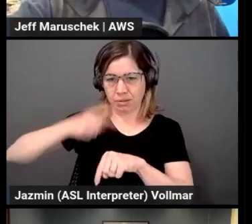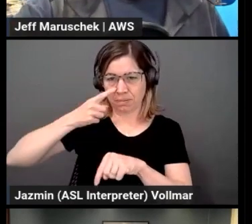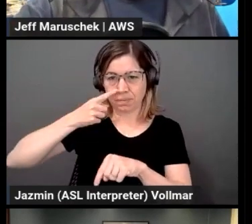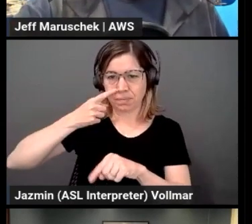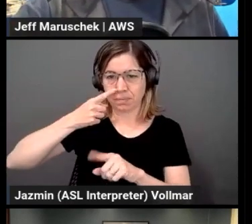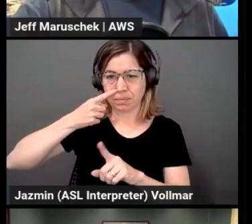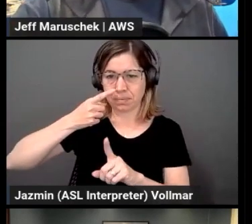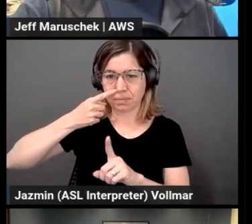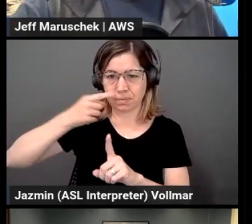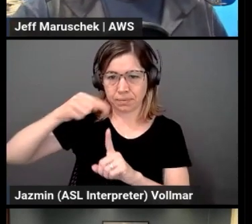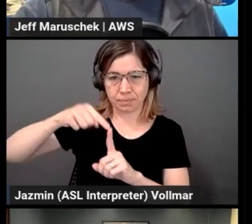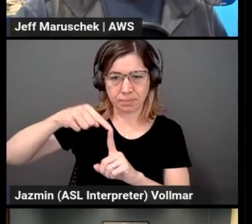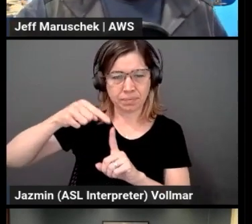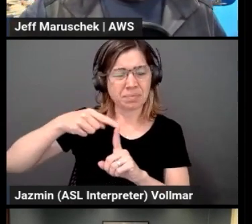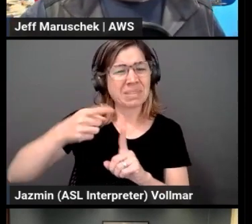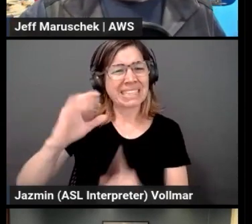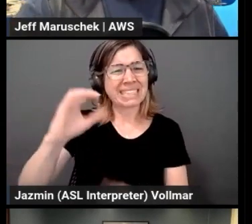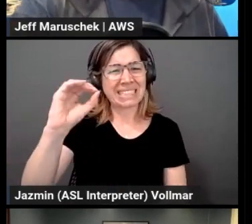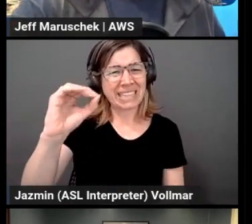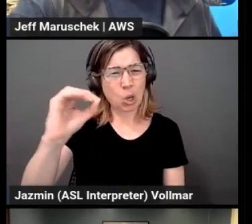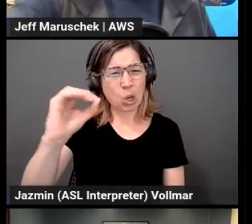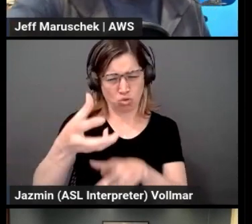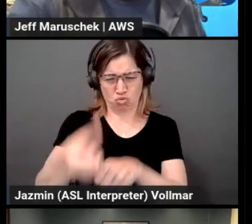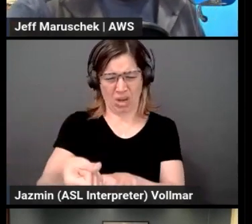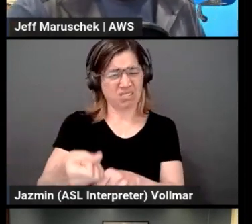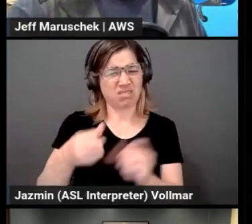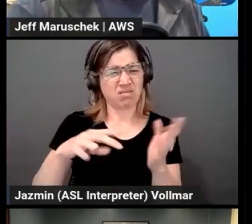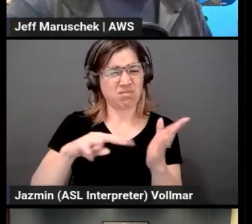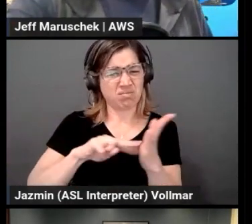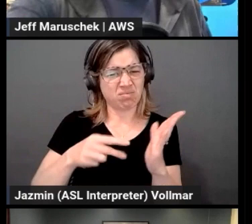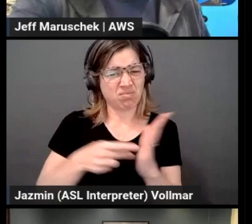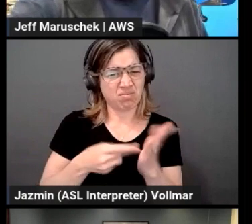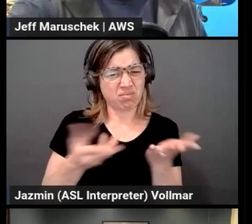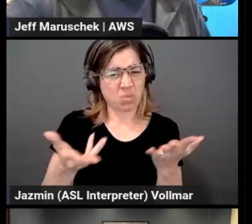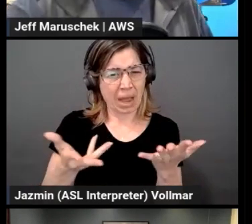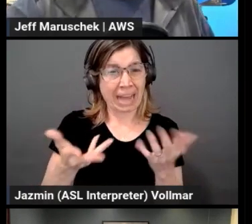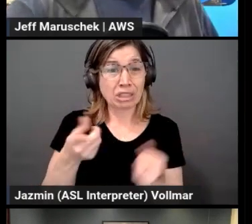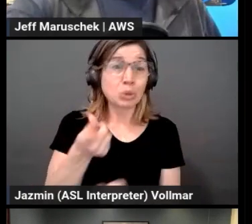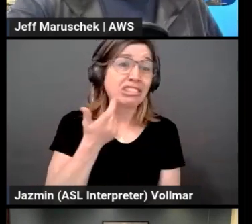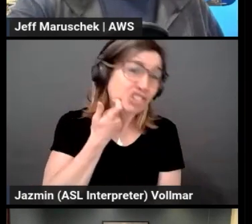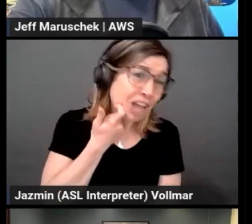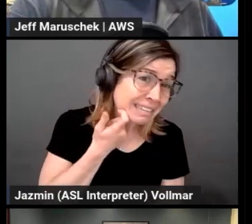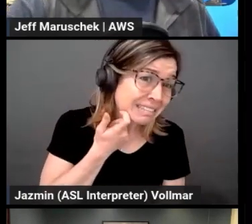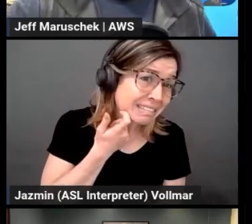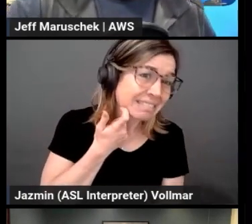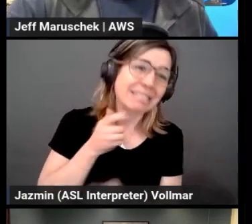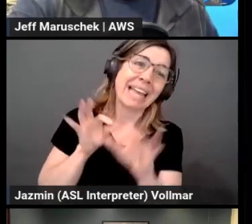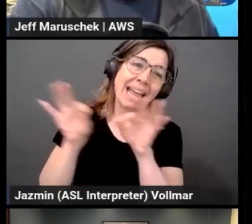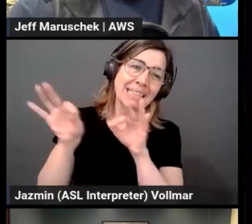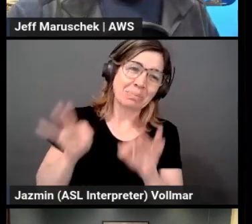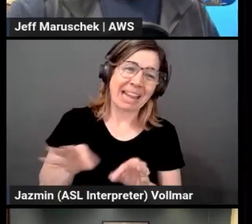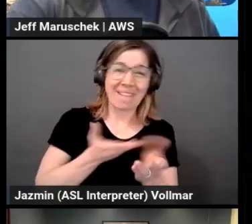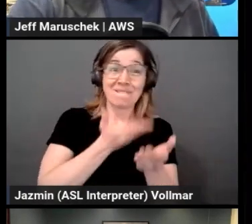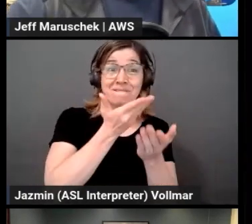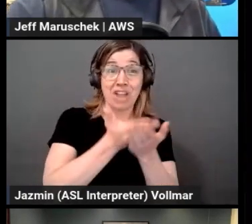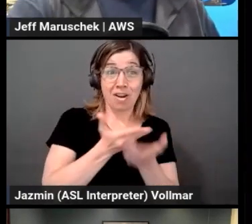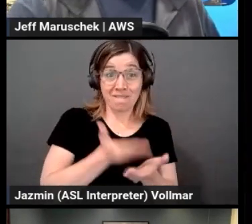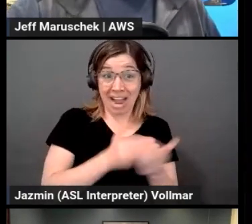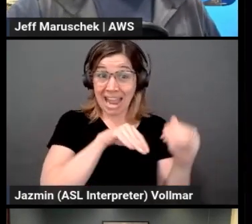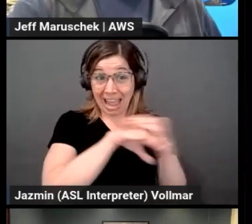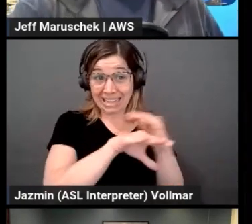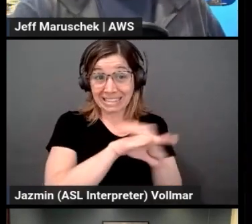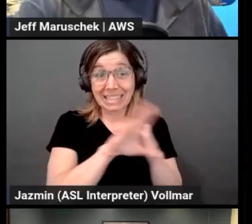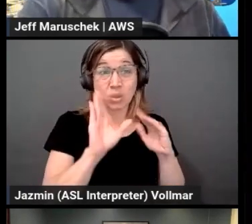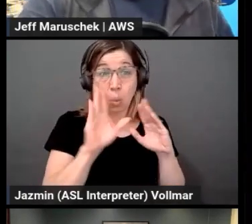the concept of zero trust? And I realize you've just kind of explained how verified access provides you